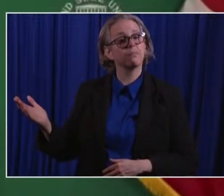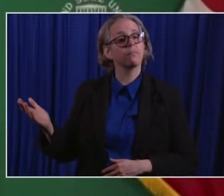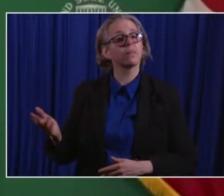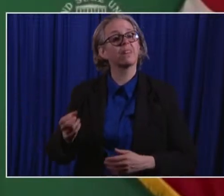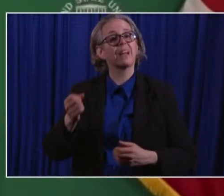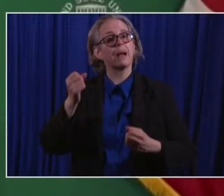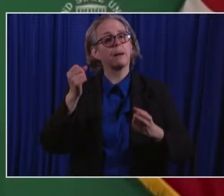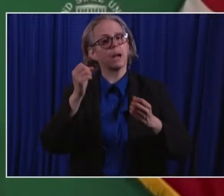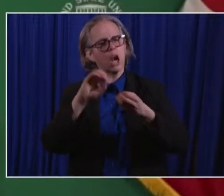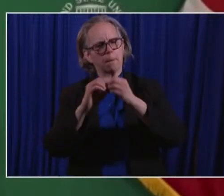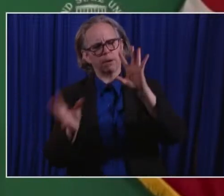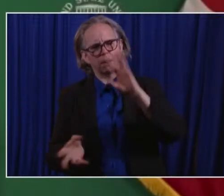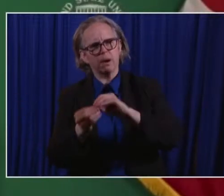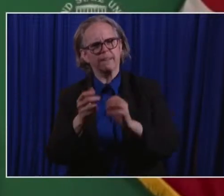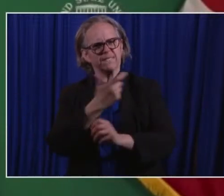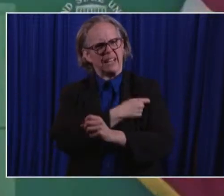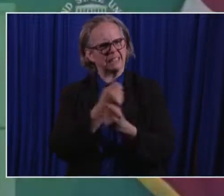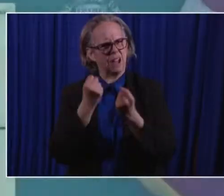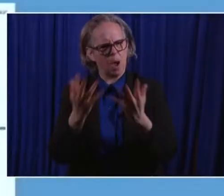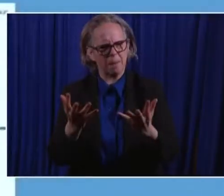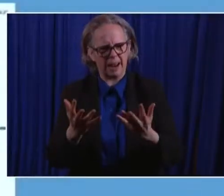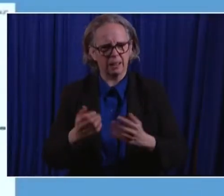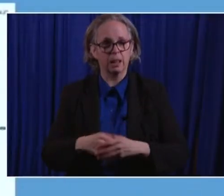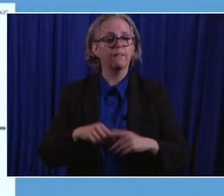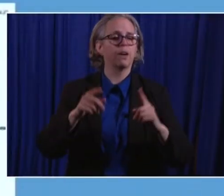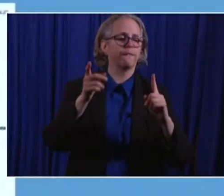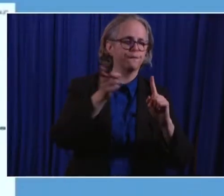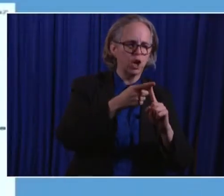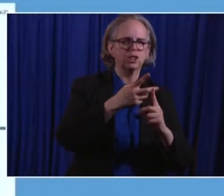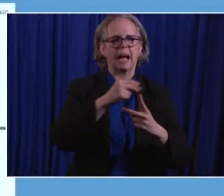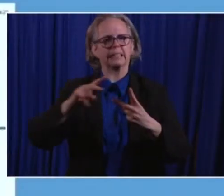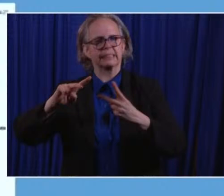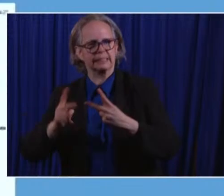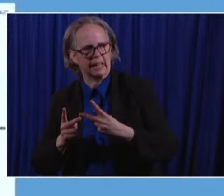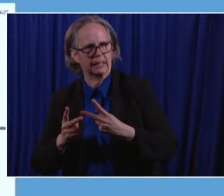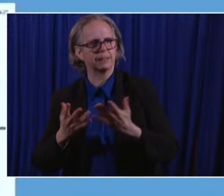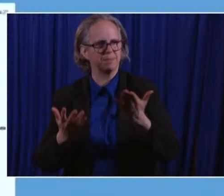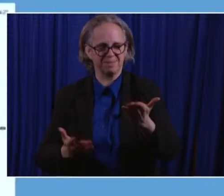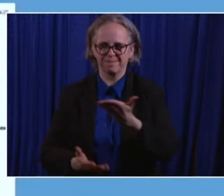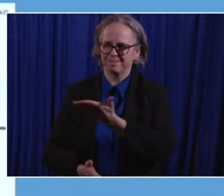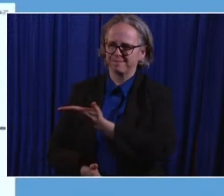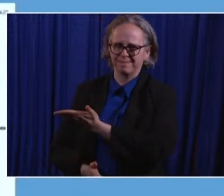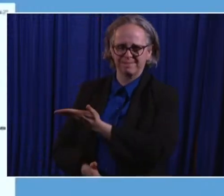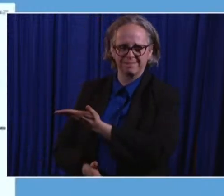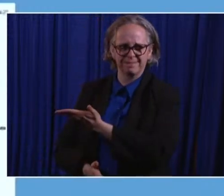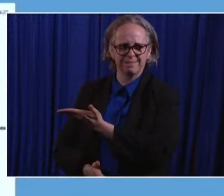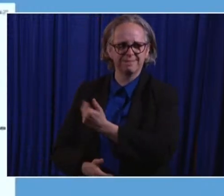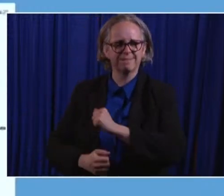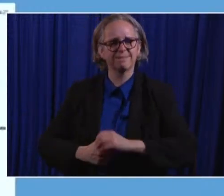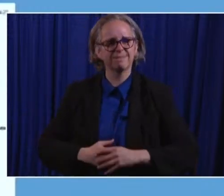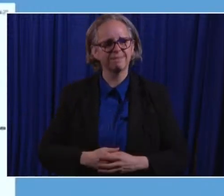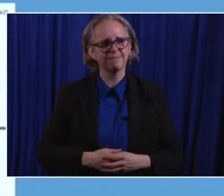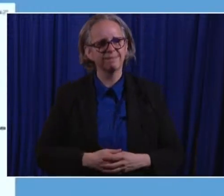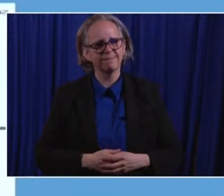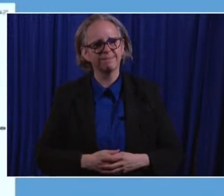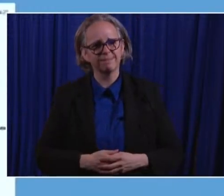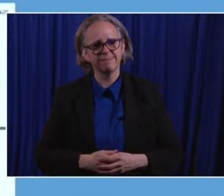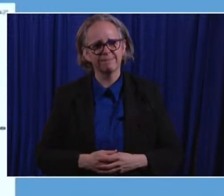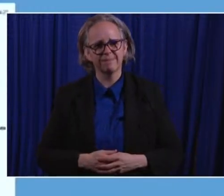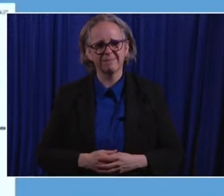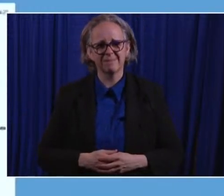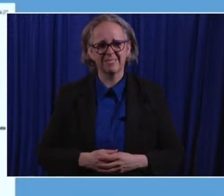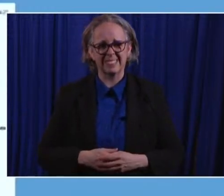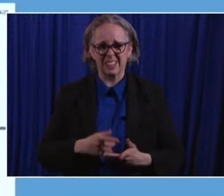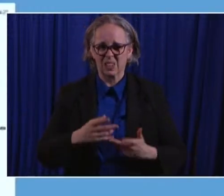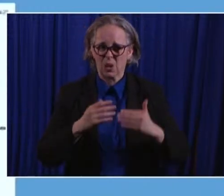vaccines that have been started, and we take a look at that. These are the first doses. As you can see, we're getting close to 40%. We